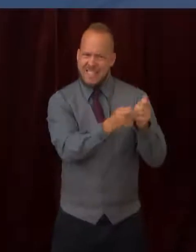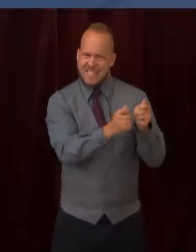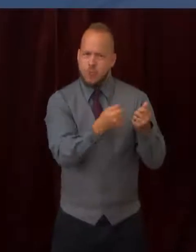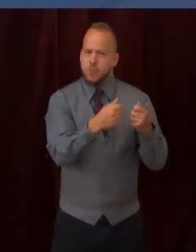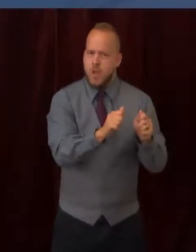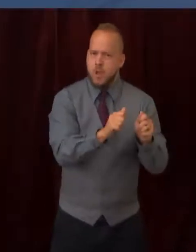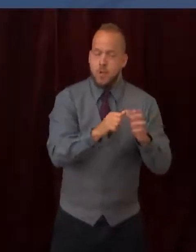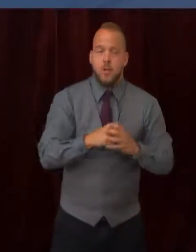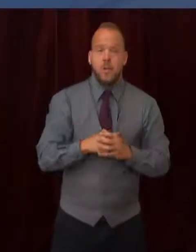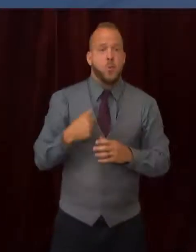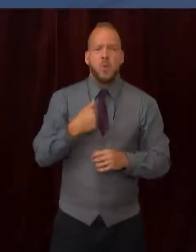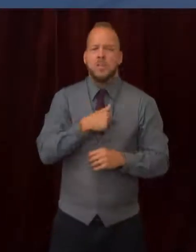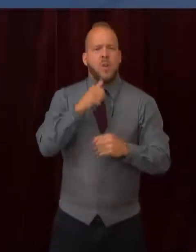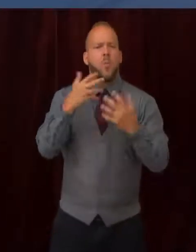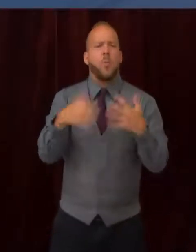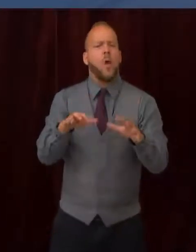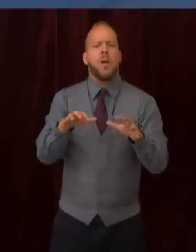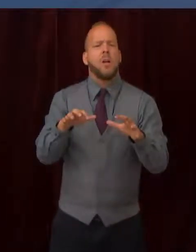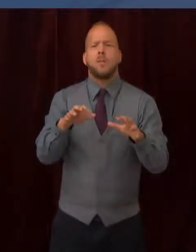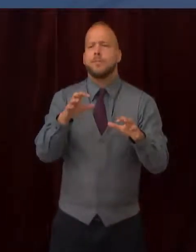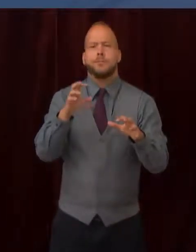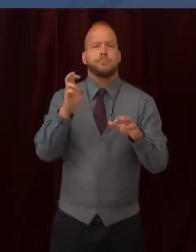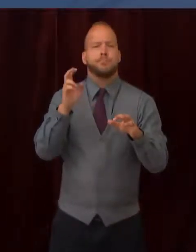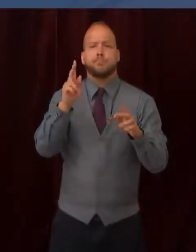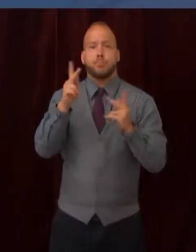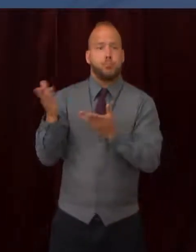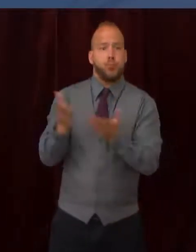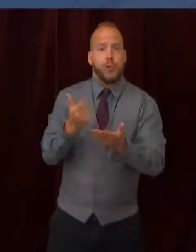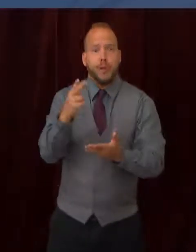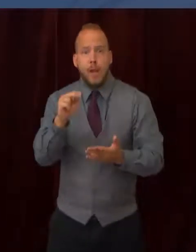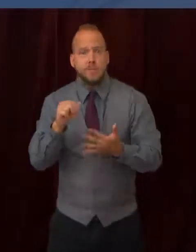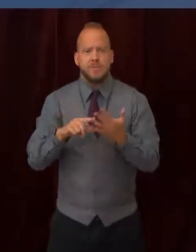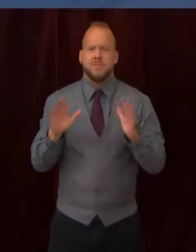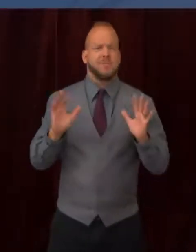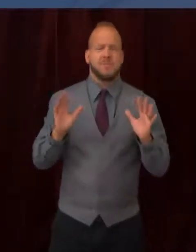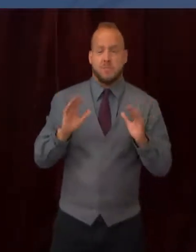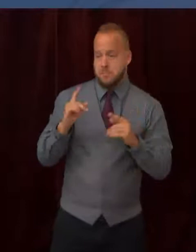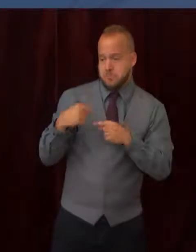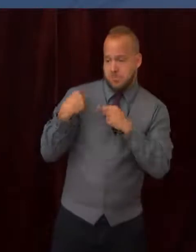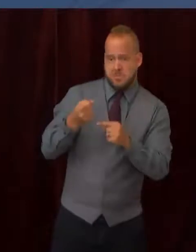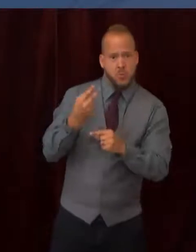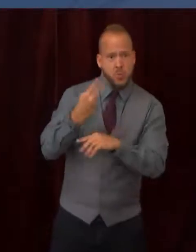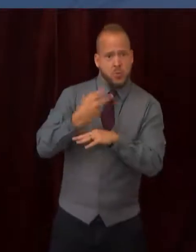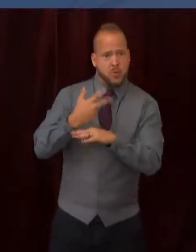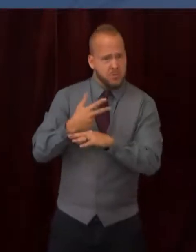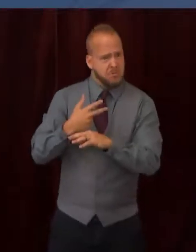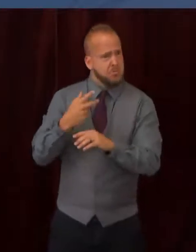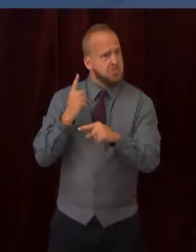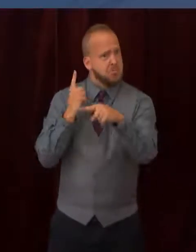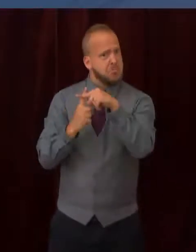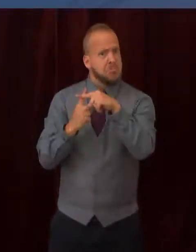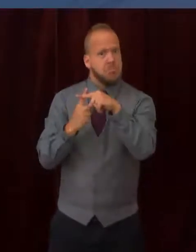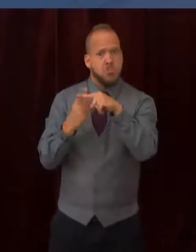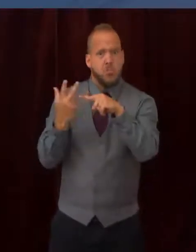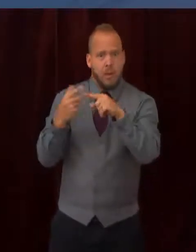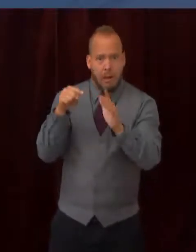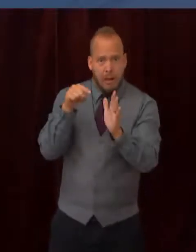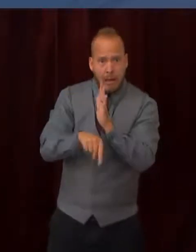there was no loss of life the last couple nights. That's a good thing. That's the one thing we can't replace. And I just encourage people